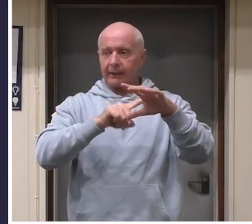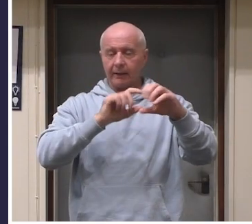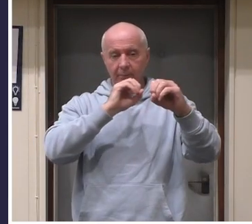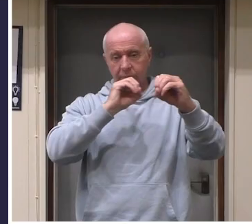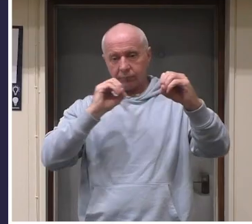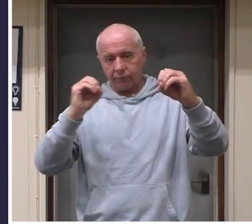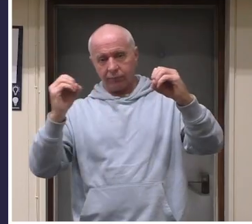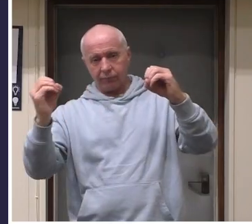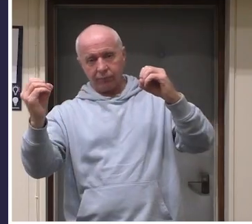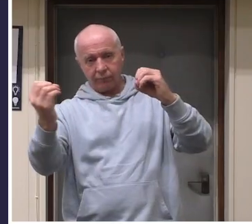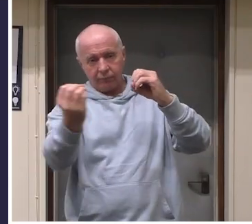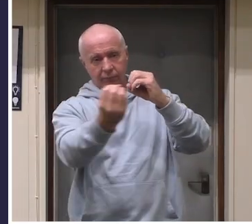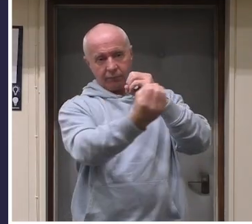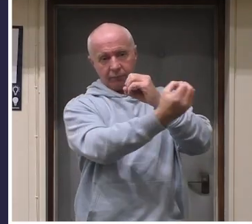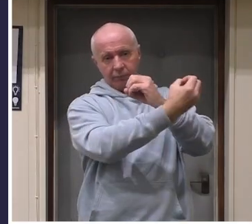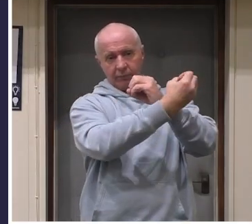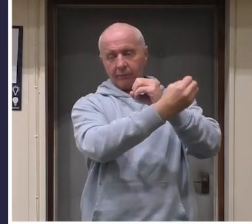space. Okay?